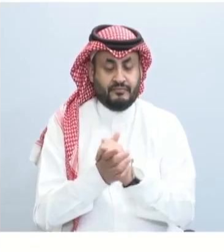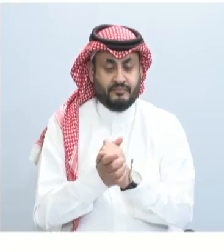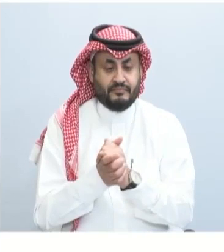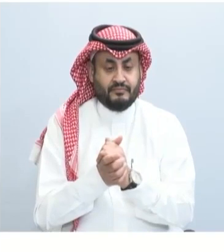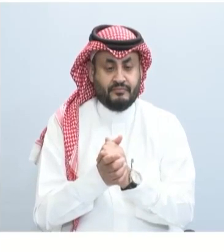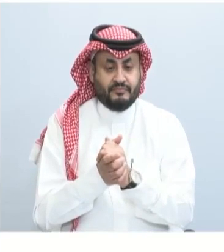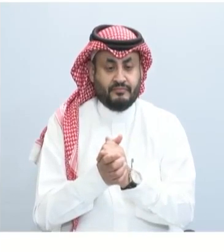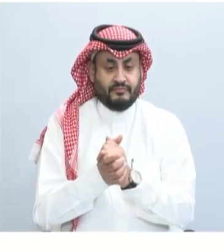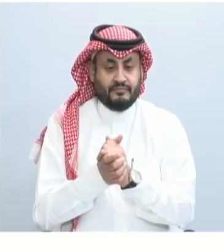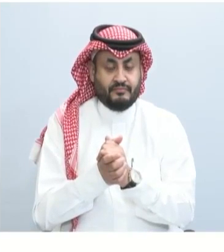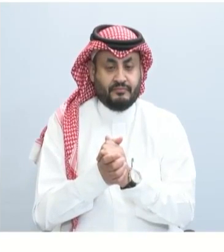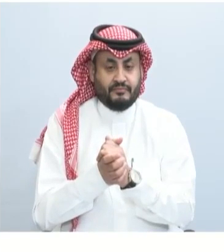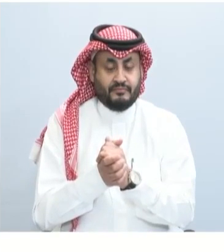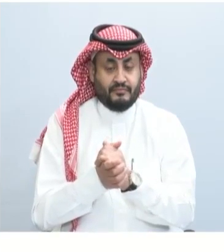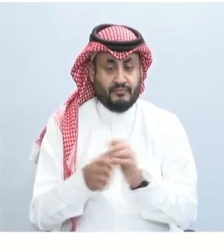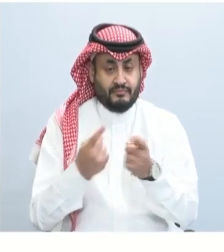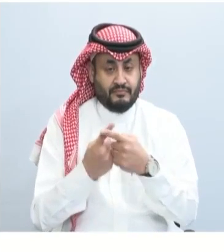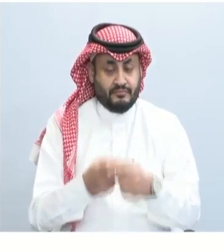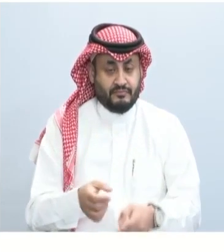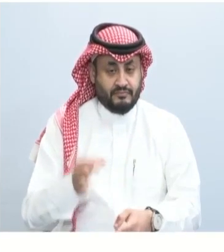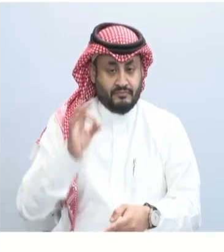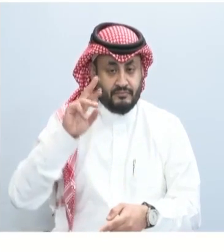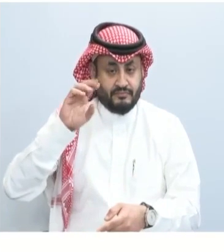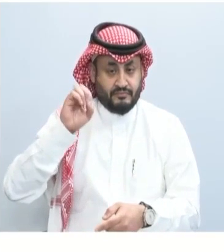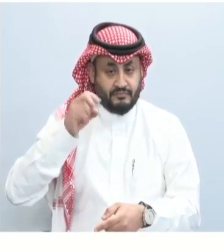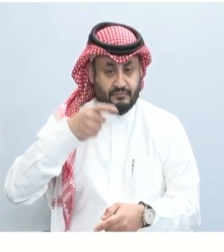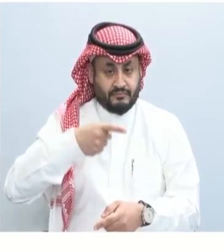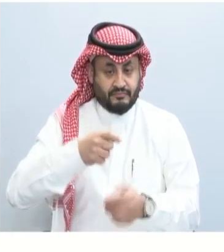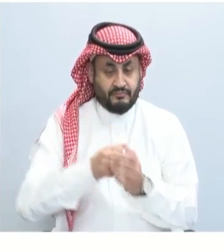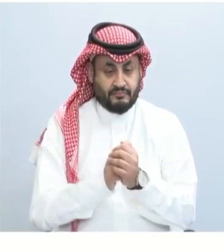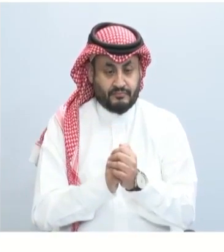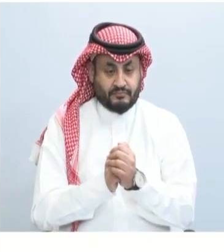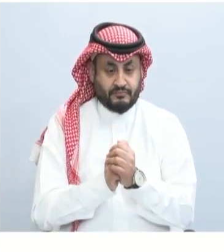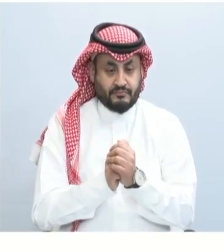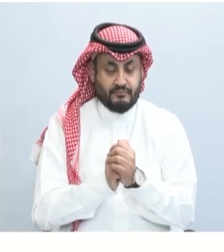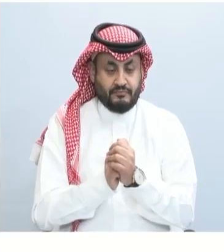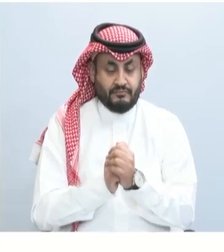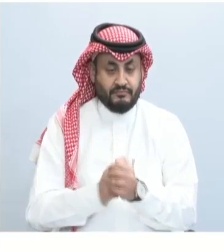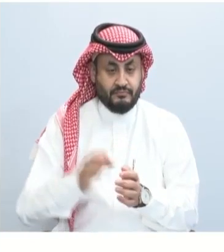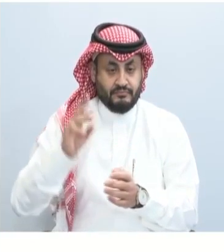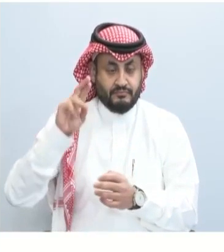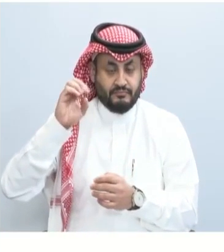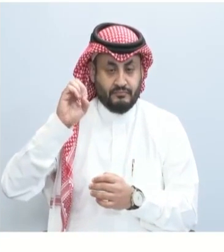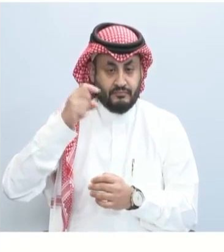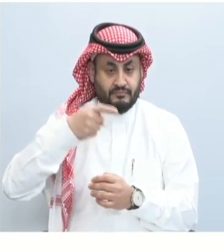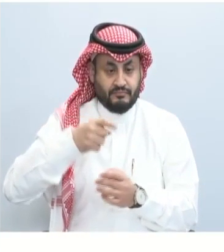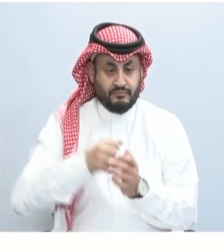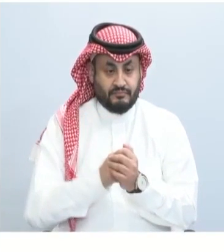here, is frog. Frog, say with me, frog.